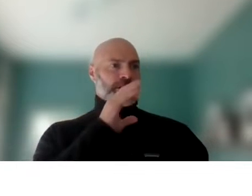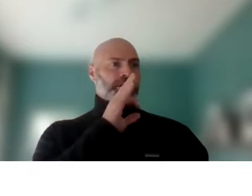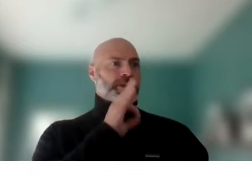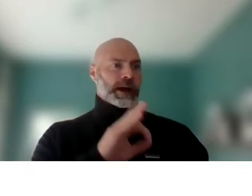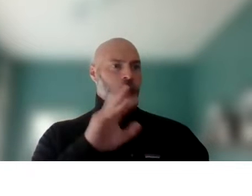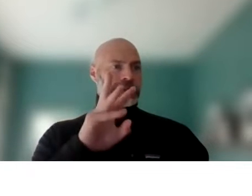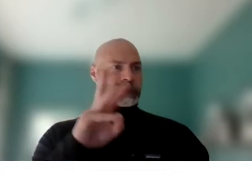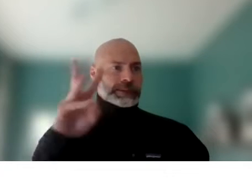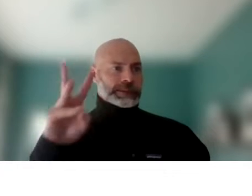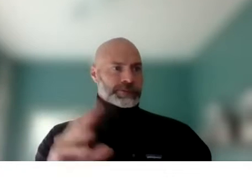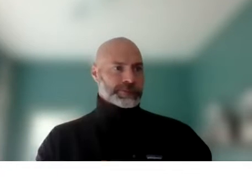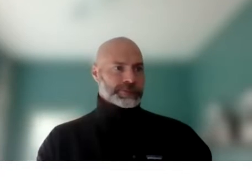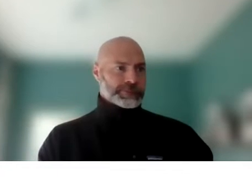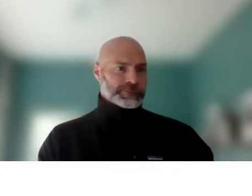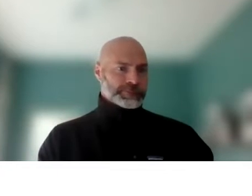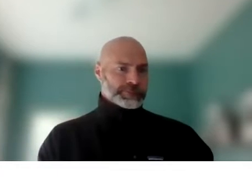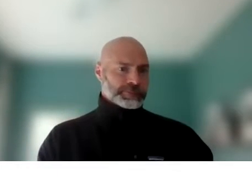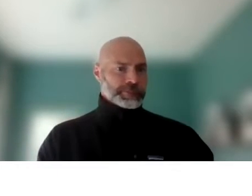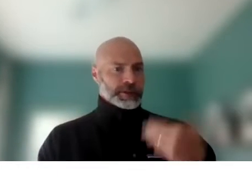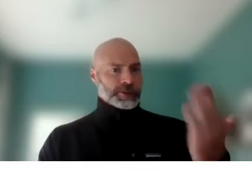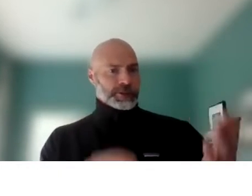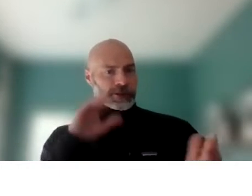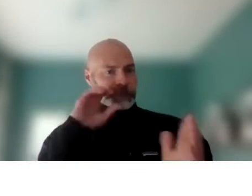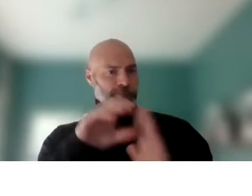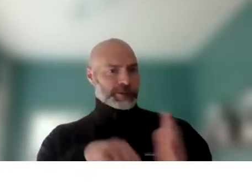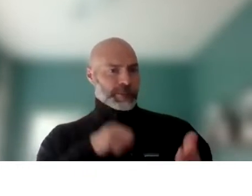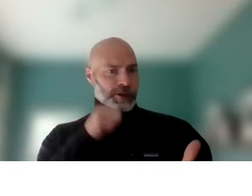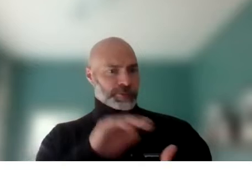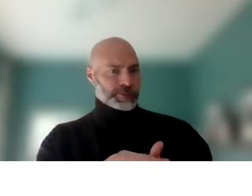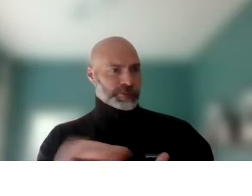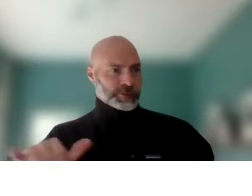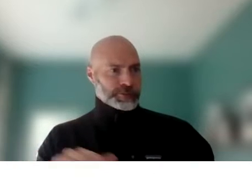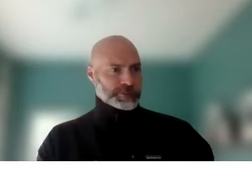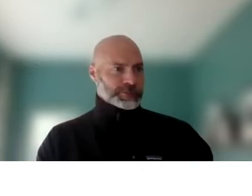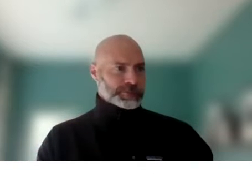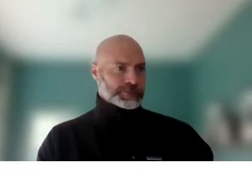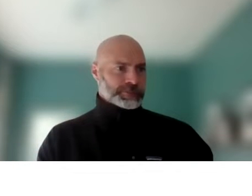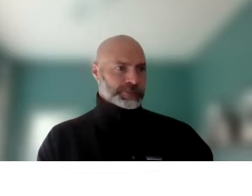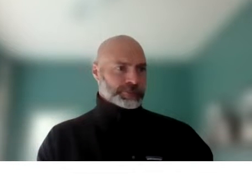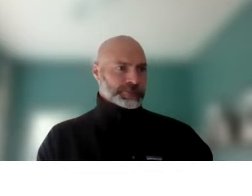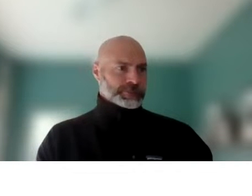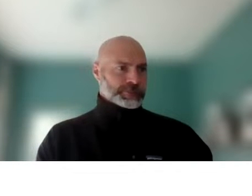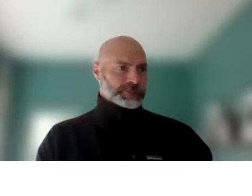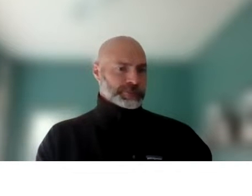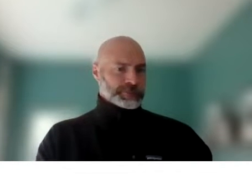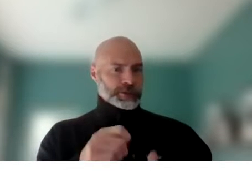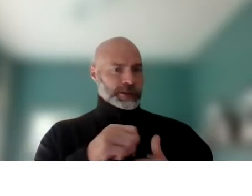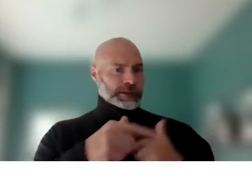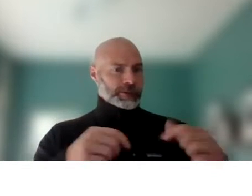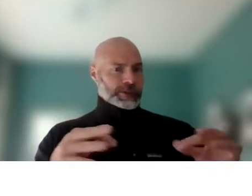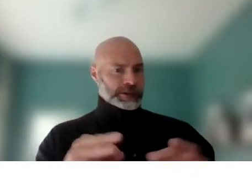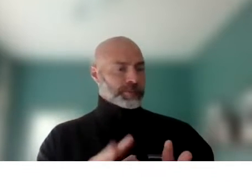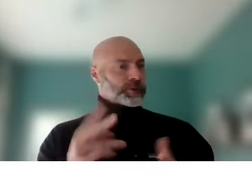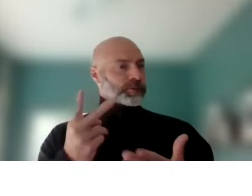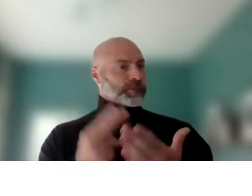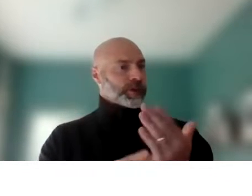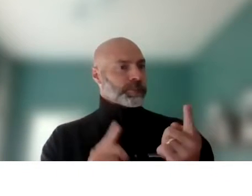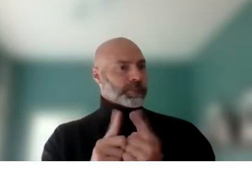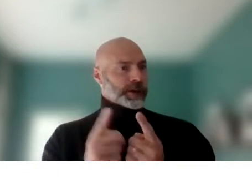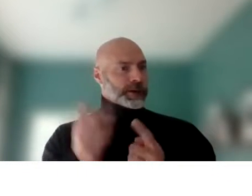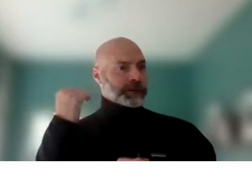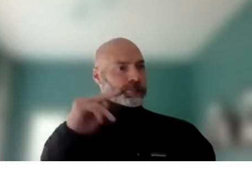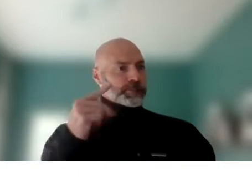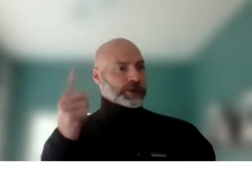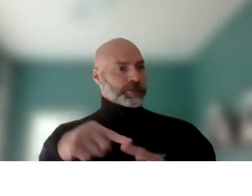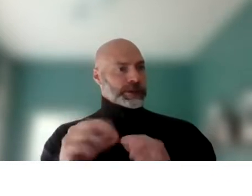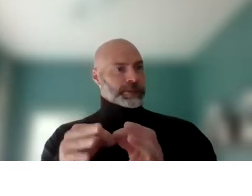communicate. Clark and Truman are their names. Now they are 9 and 6. You can also see the picture of my wife there. She's a sign